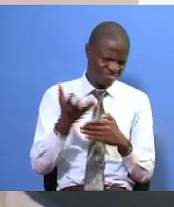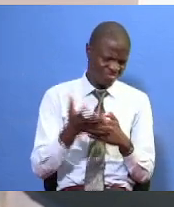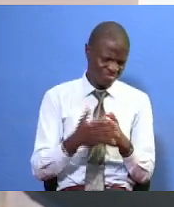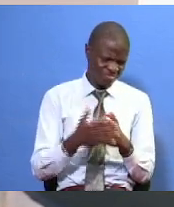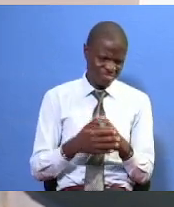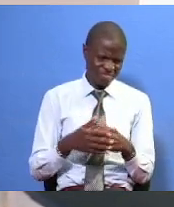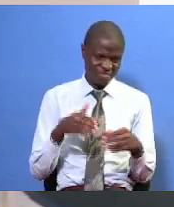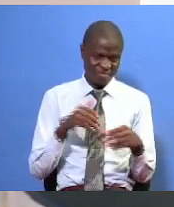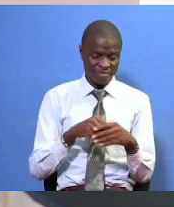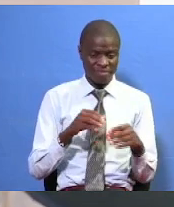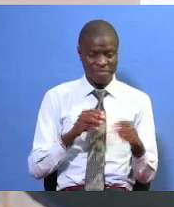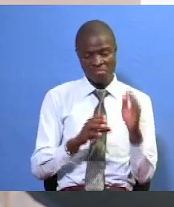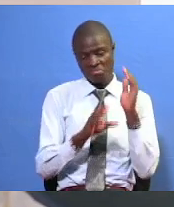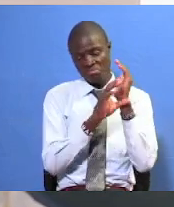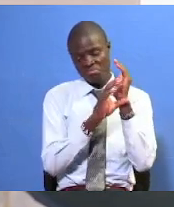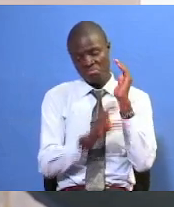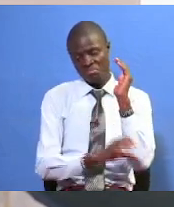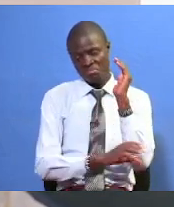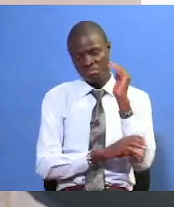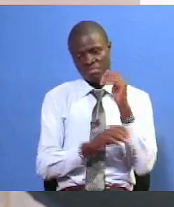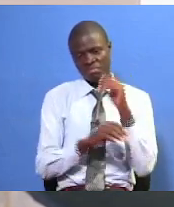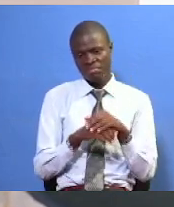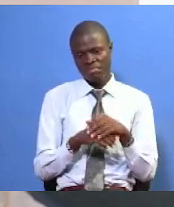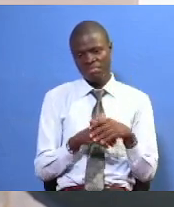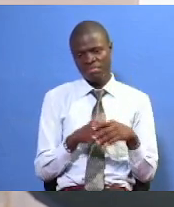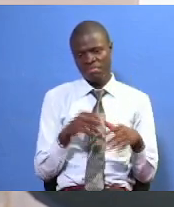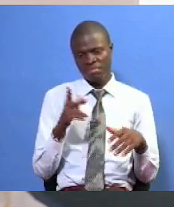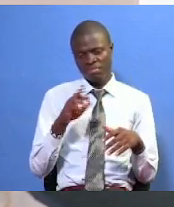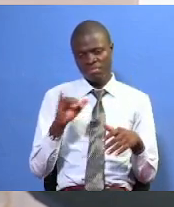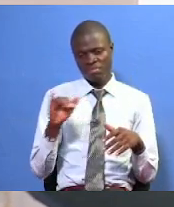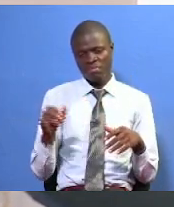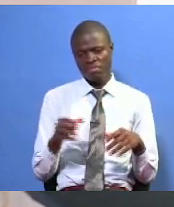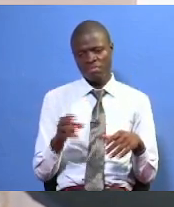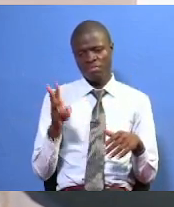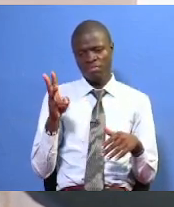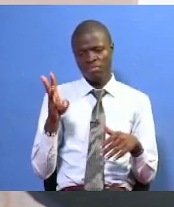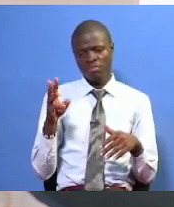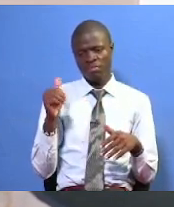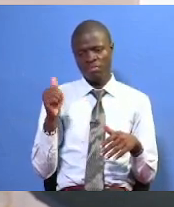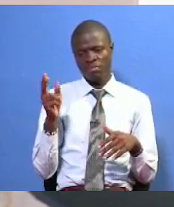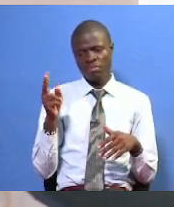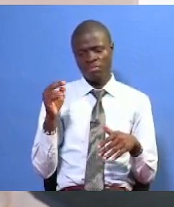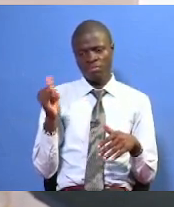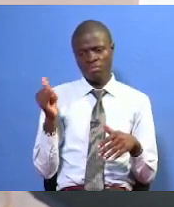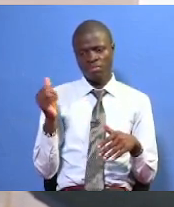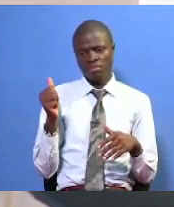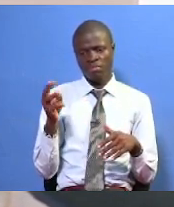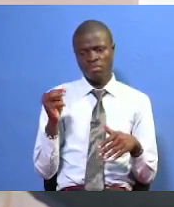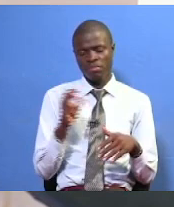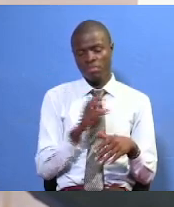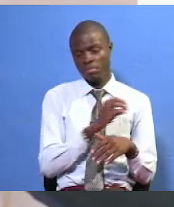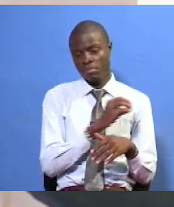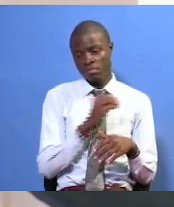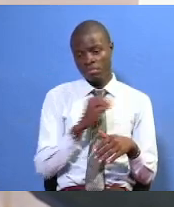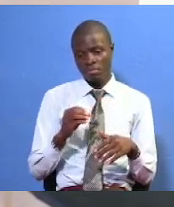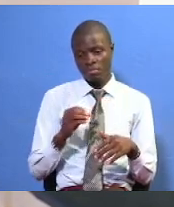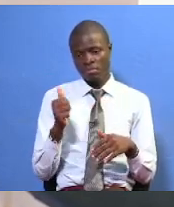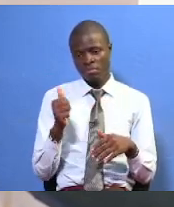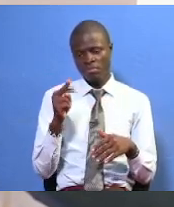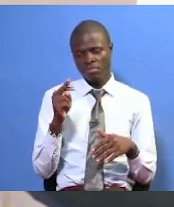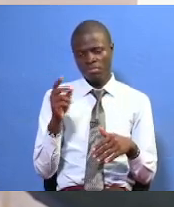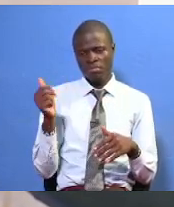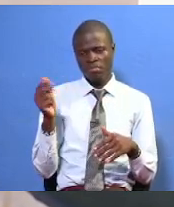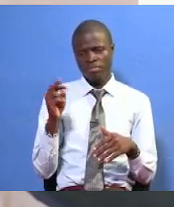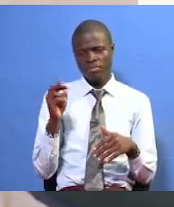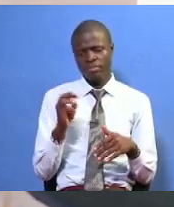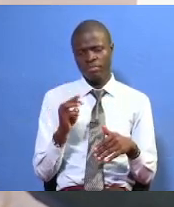of this country to the prodigies like Victor Wanyama and Alan Wanga. I have been privileged to serve in the FIFA